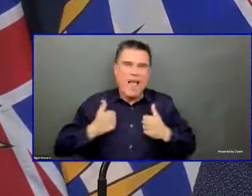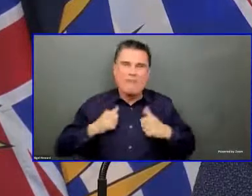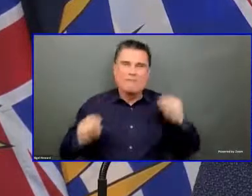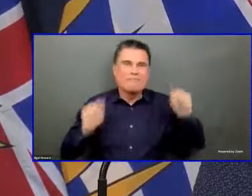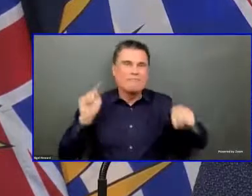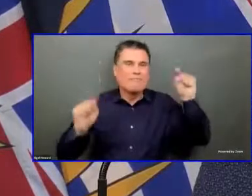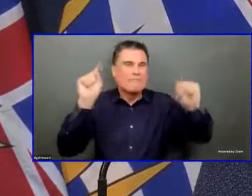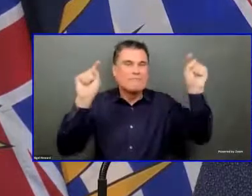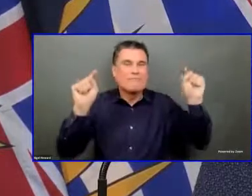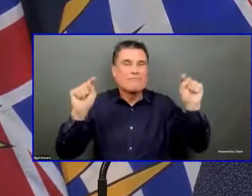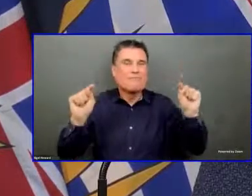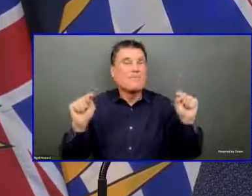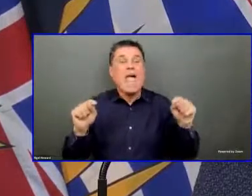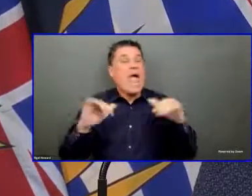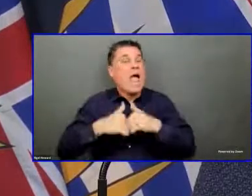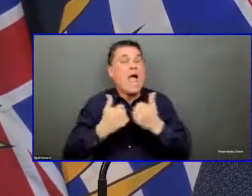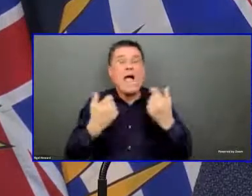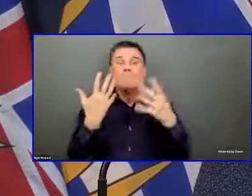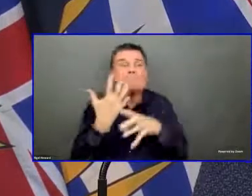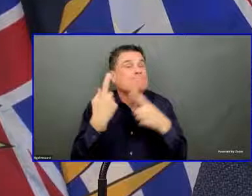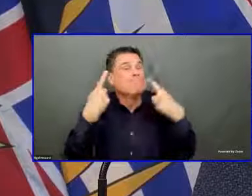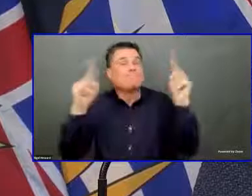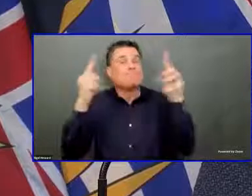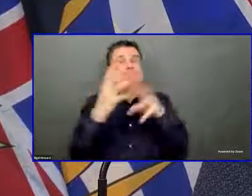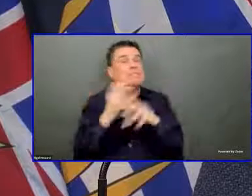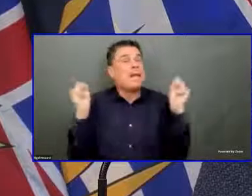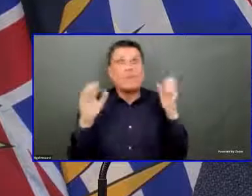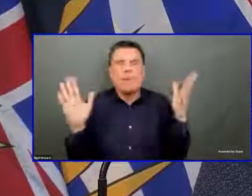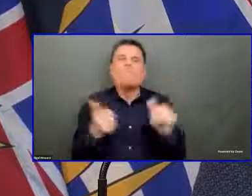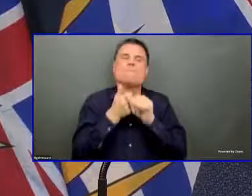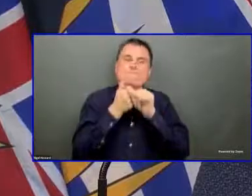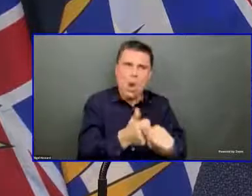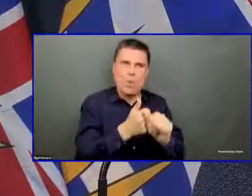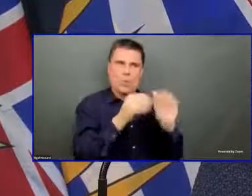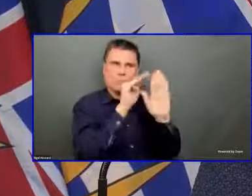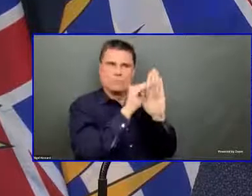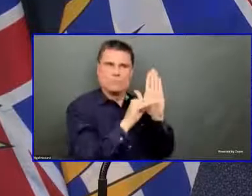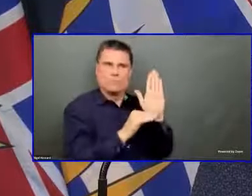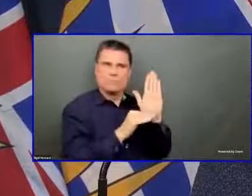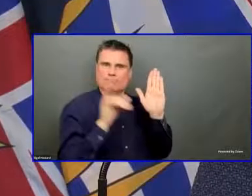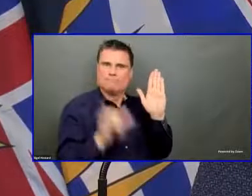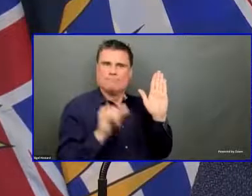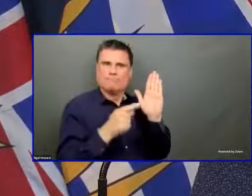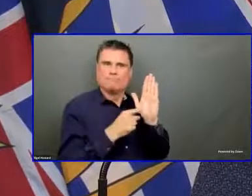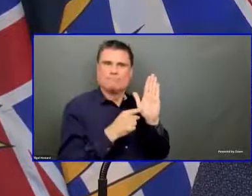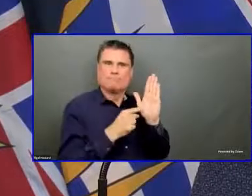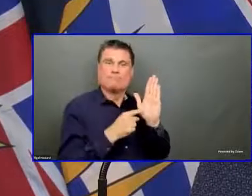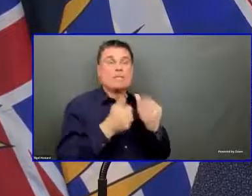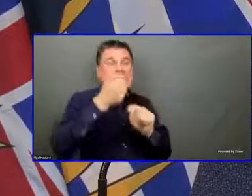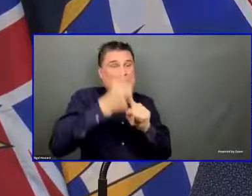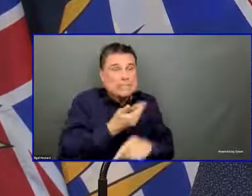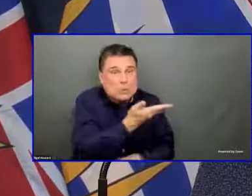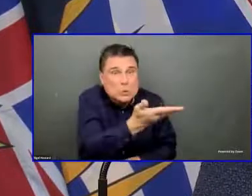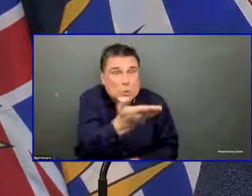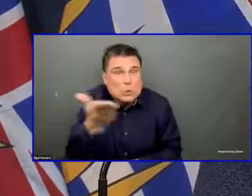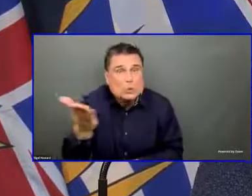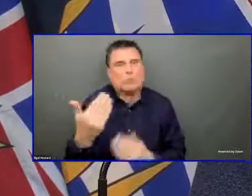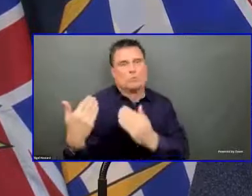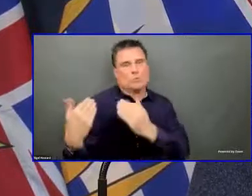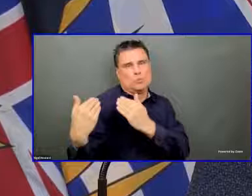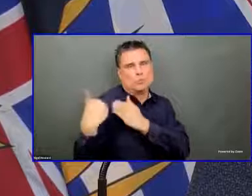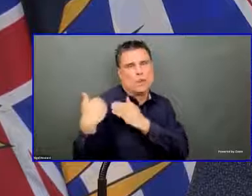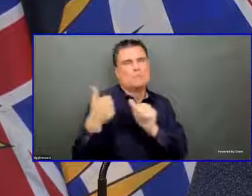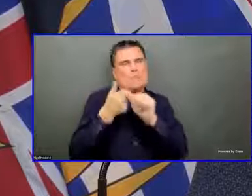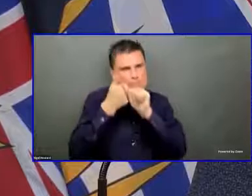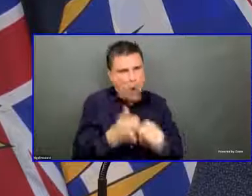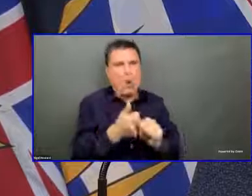actions, combined with all of our individual efforts. We have made the biggest difference by our